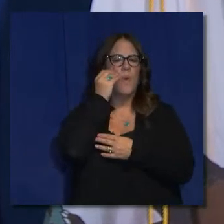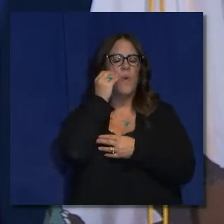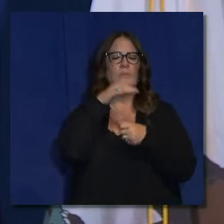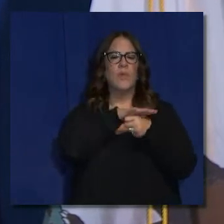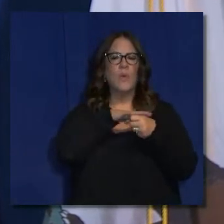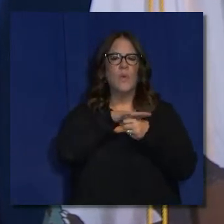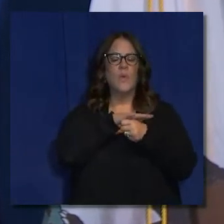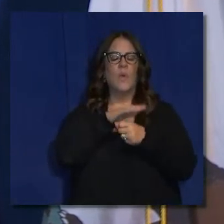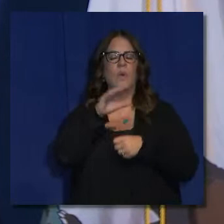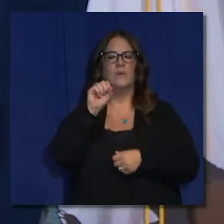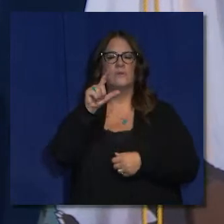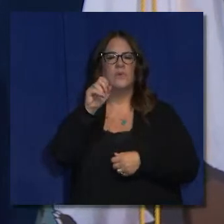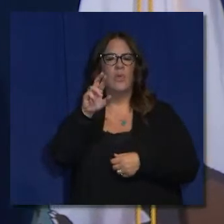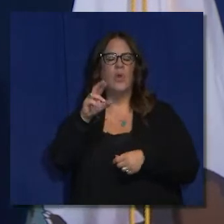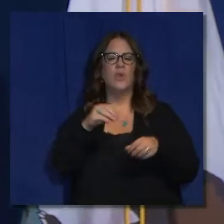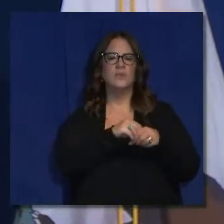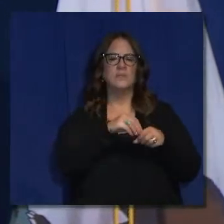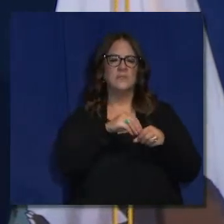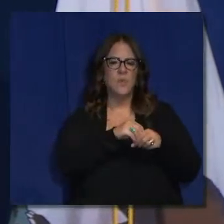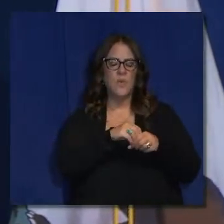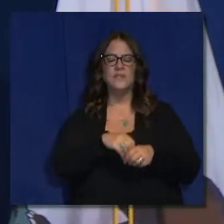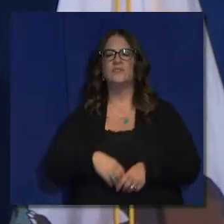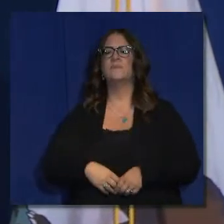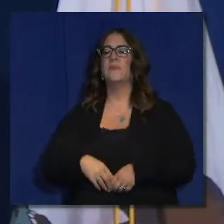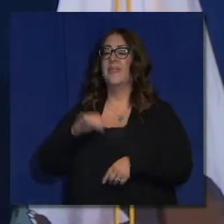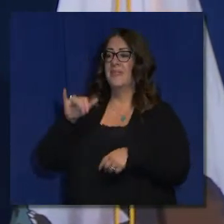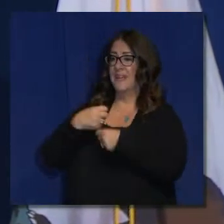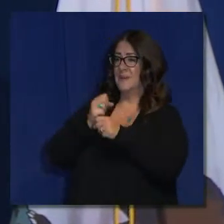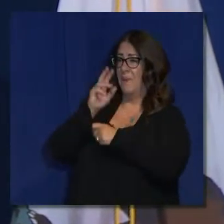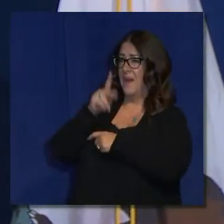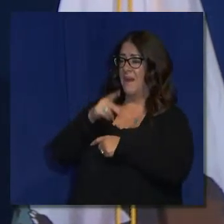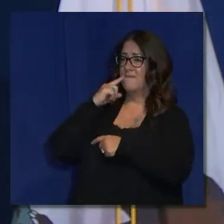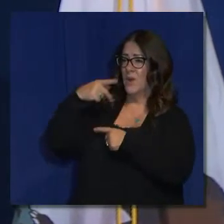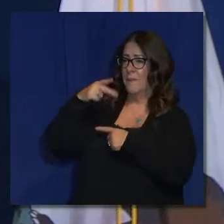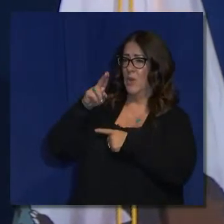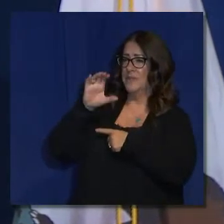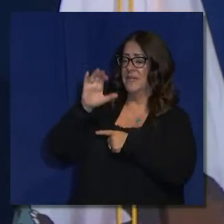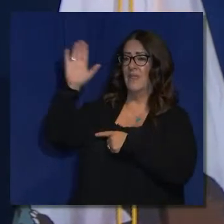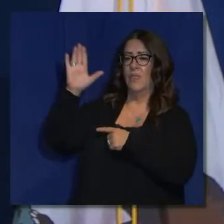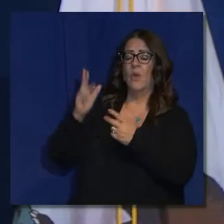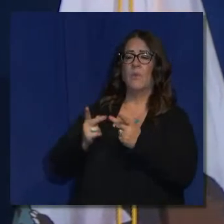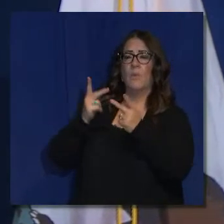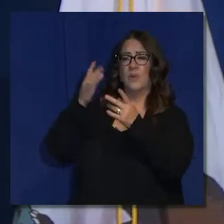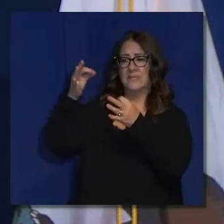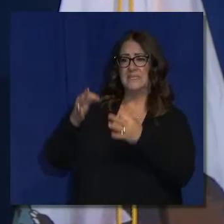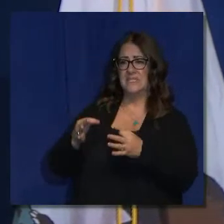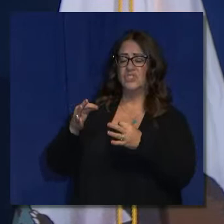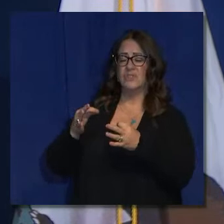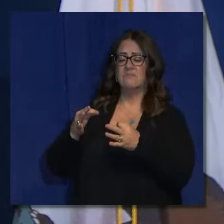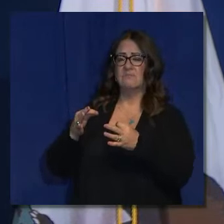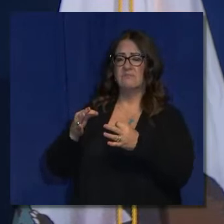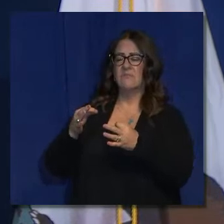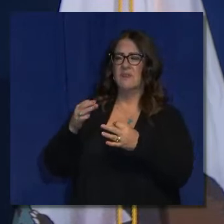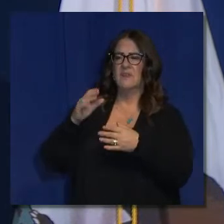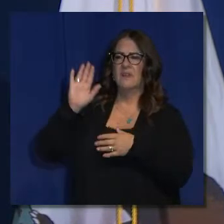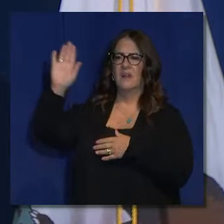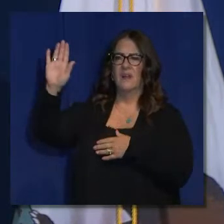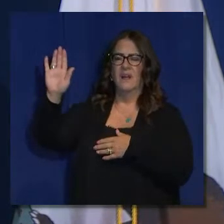I want to ask you if this is meant to make up essentially for the PUC's proposed decision on net metering that's been pretty